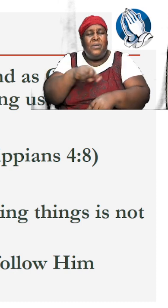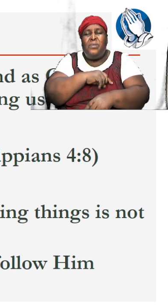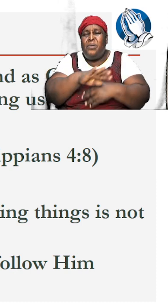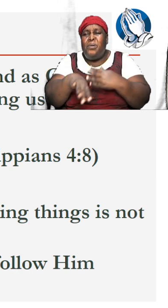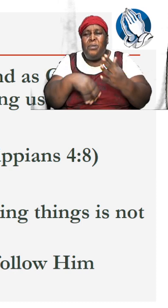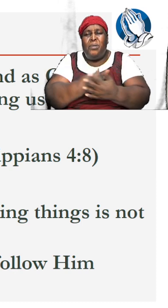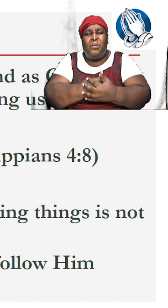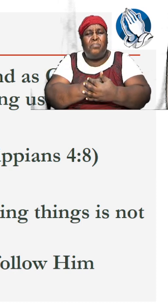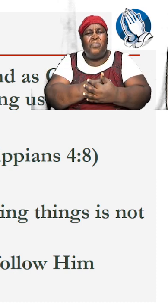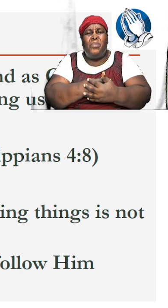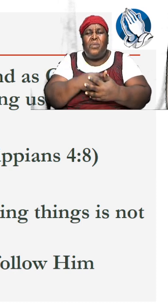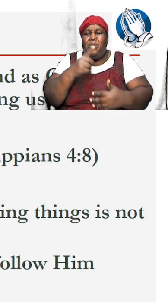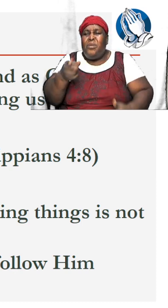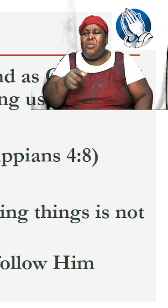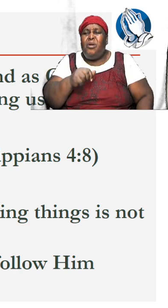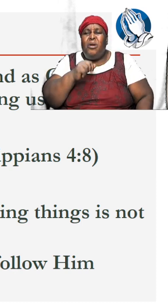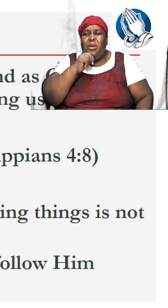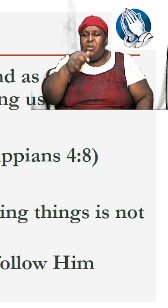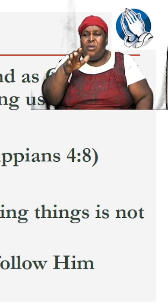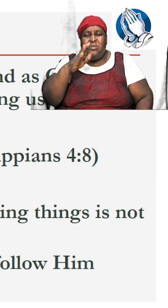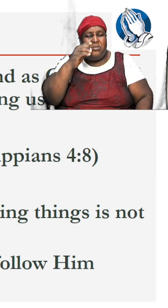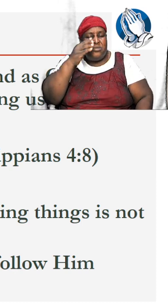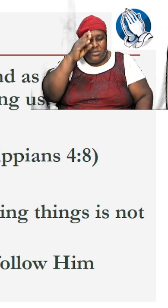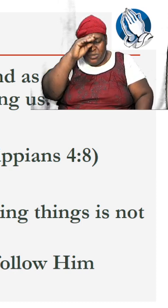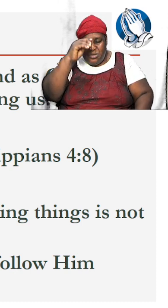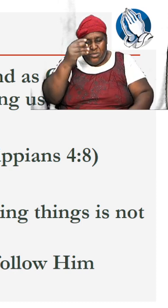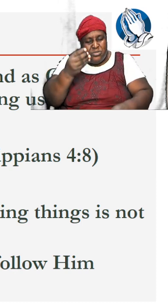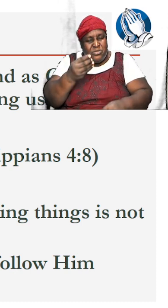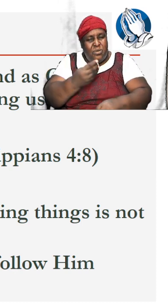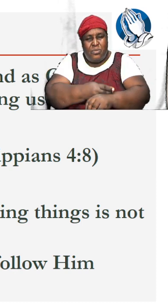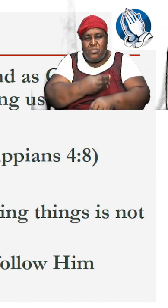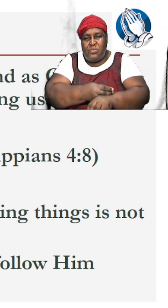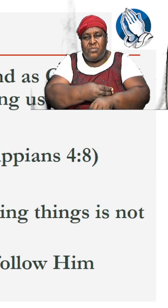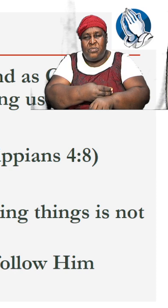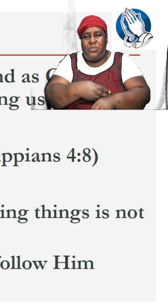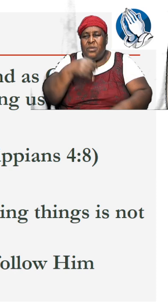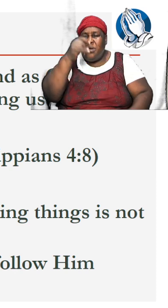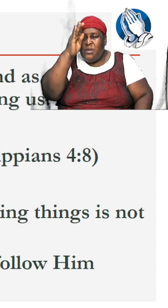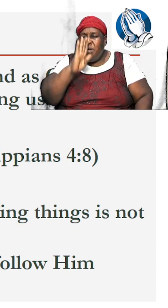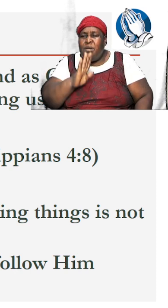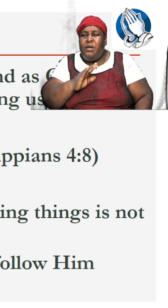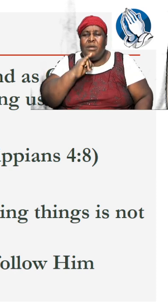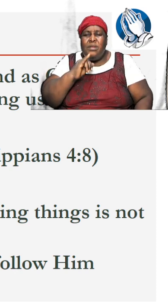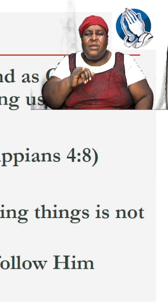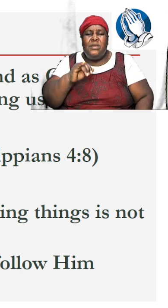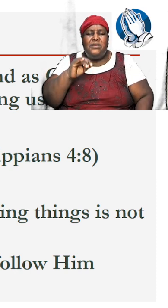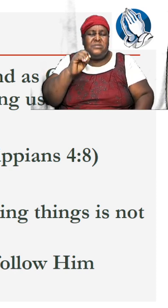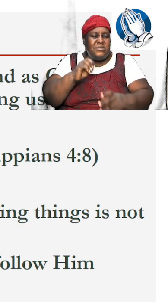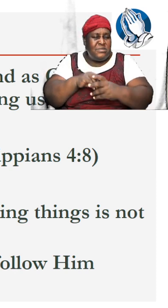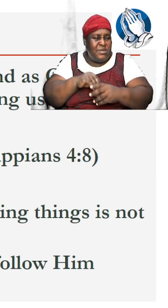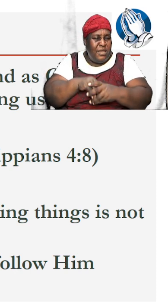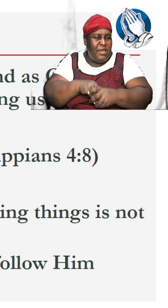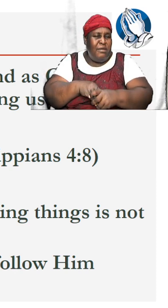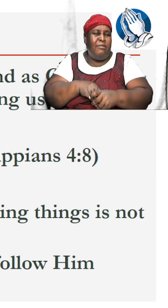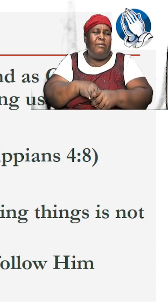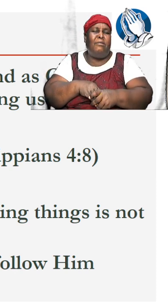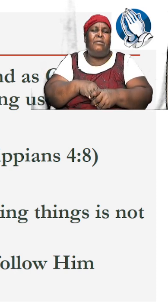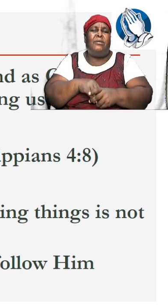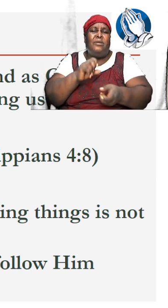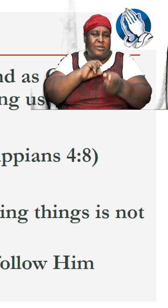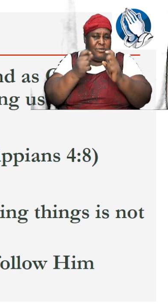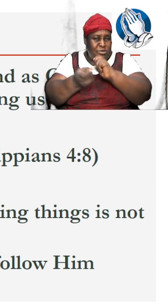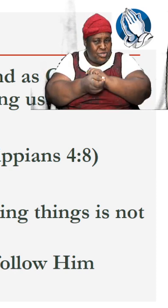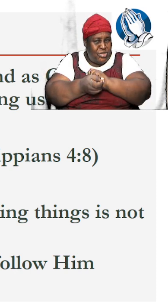are ye bastards and not son. I'm saying that God is in the process of retraining